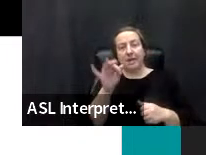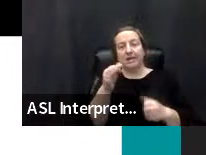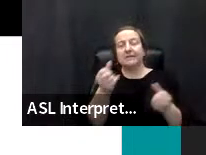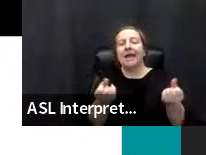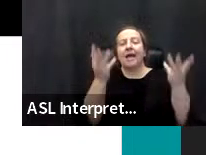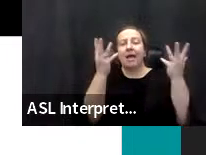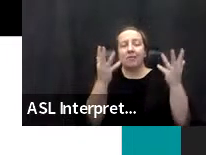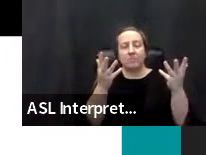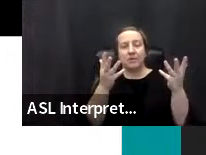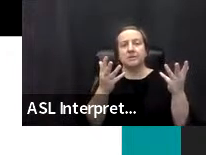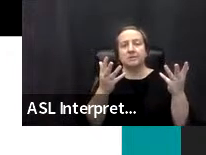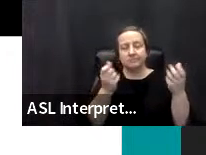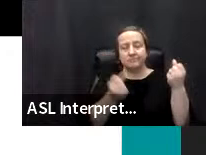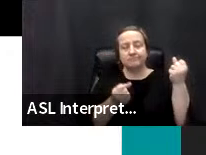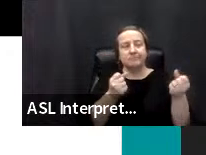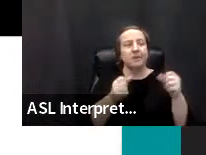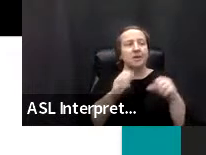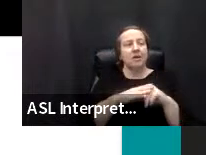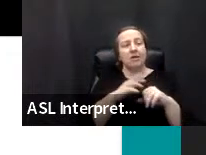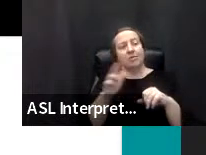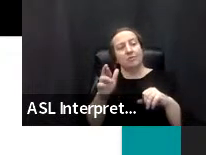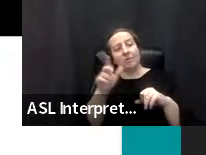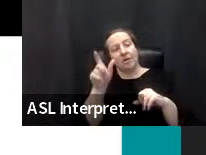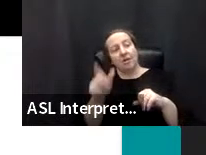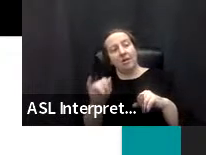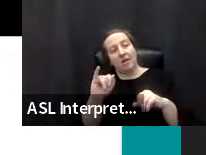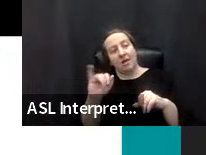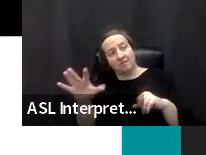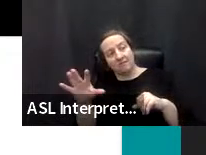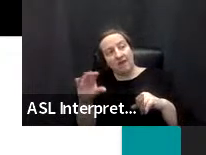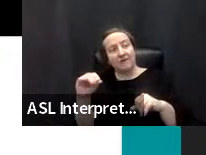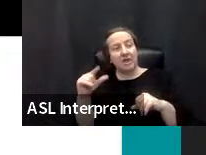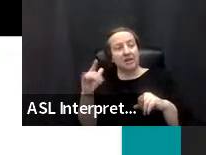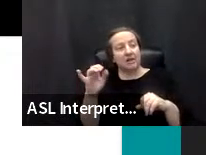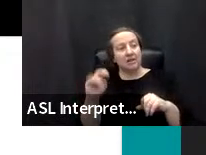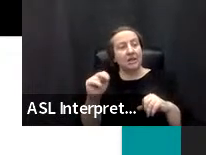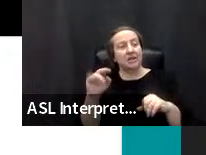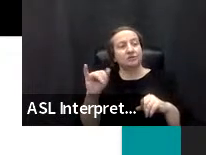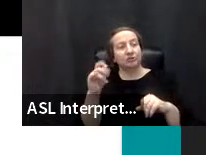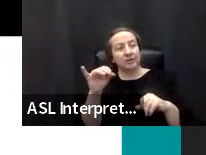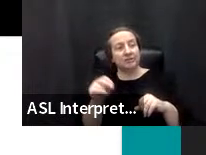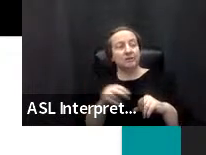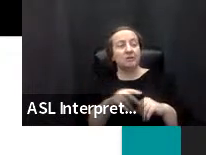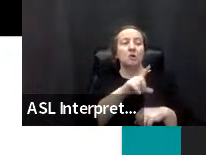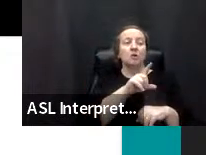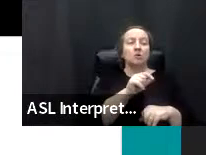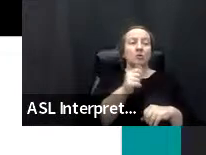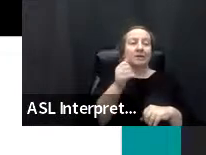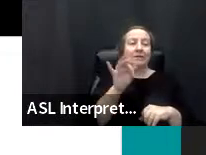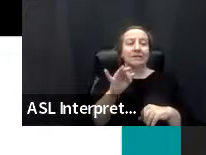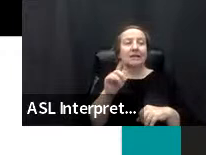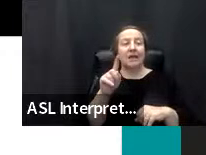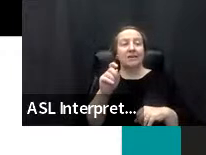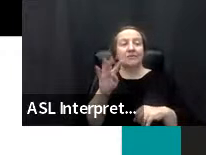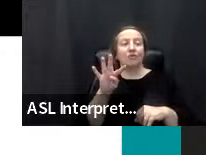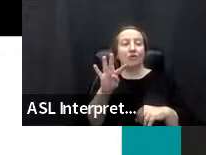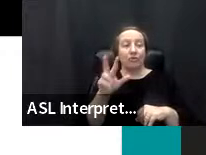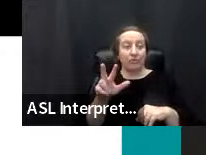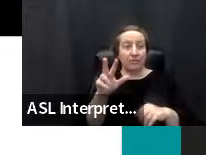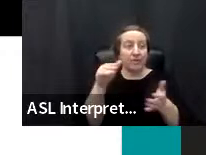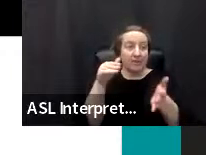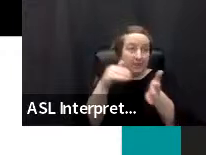bar chart on the right for both the I-5 bridge and the Glenn Jackson Bridge. So in 2019, there was a little over